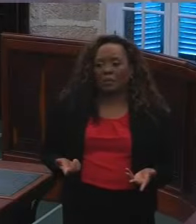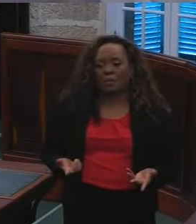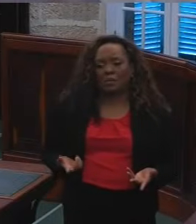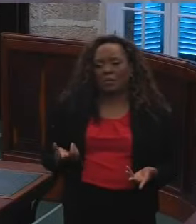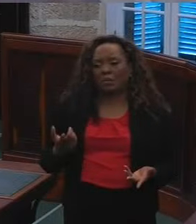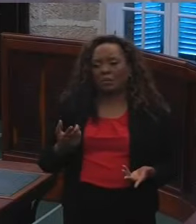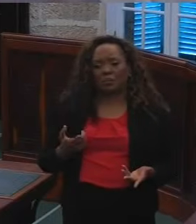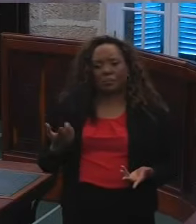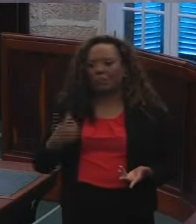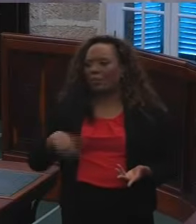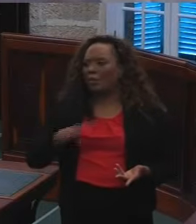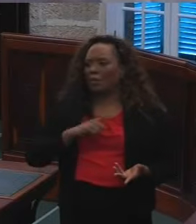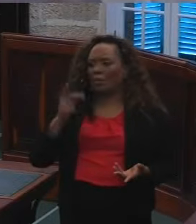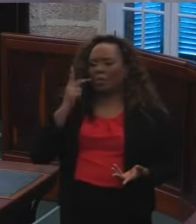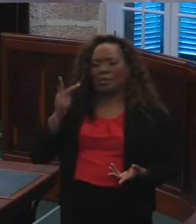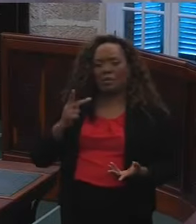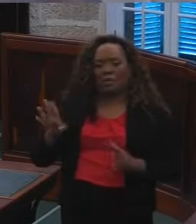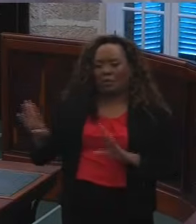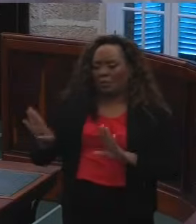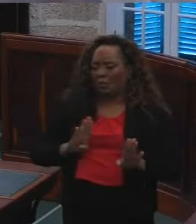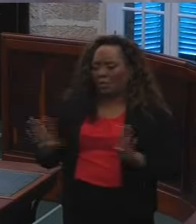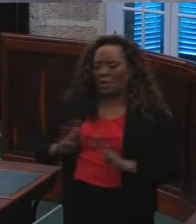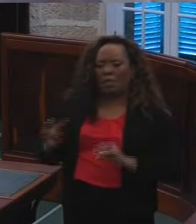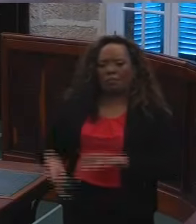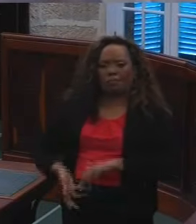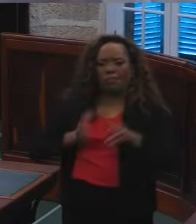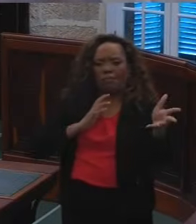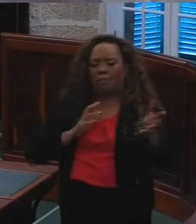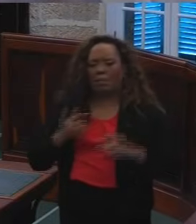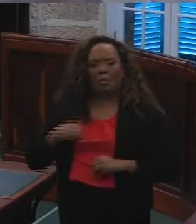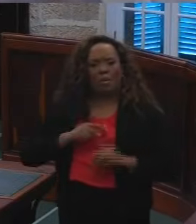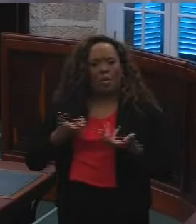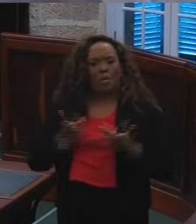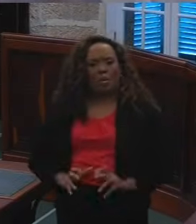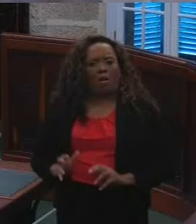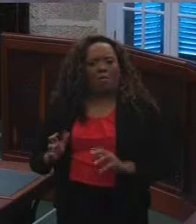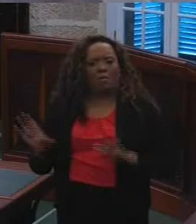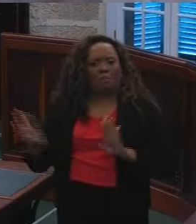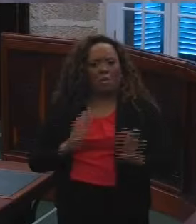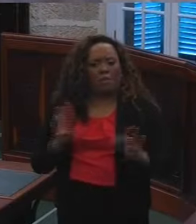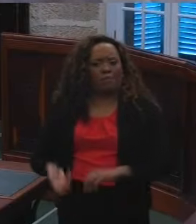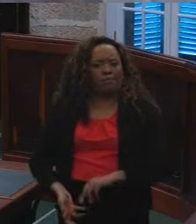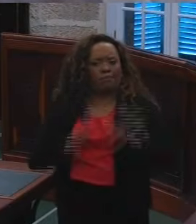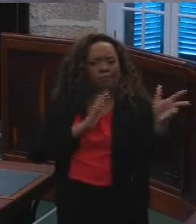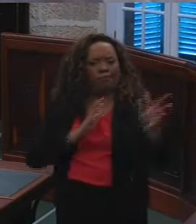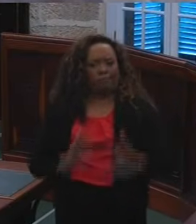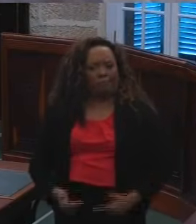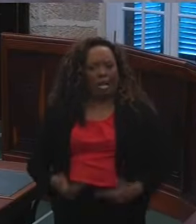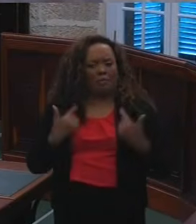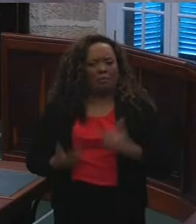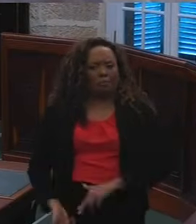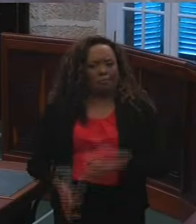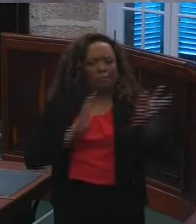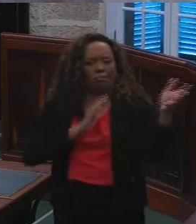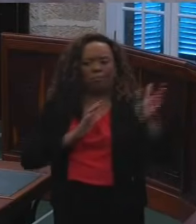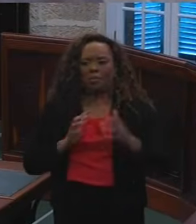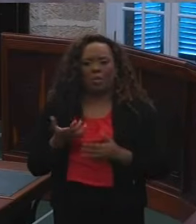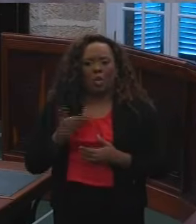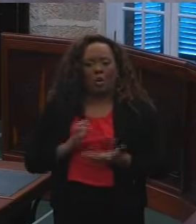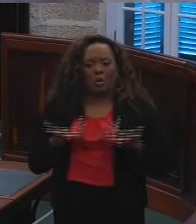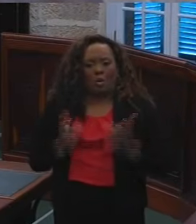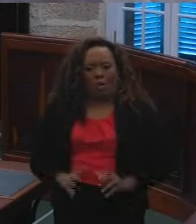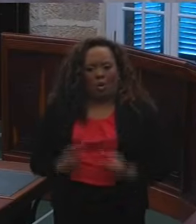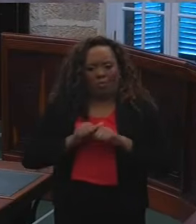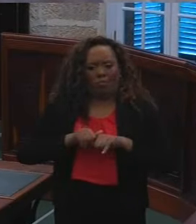lives, that behavior becomes a thing of the past as it relates to our society.